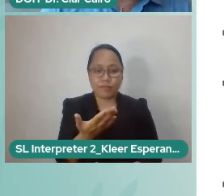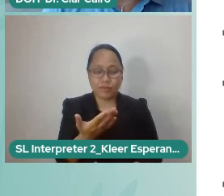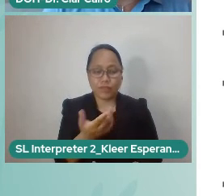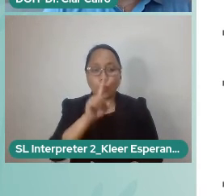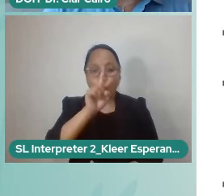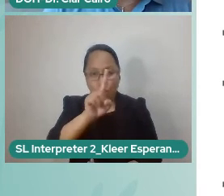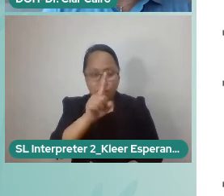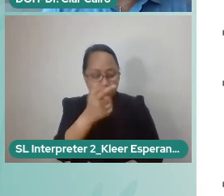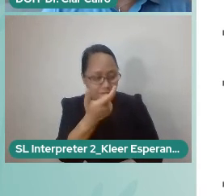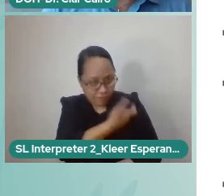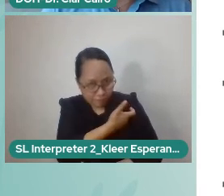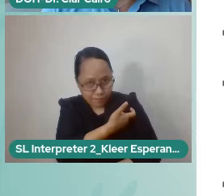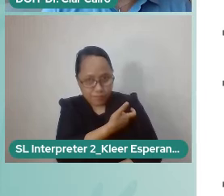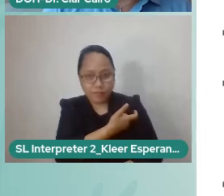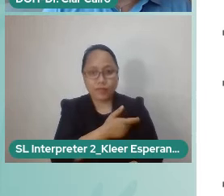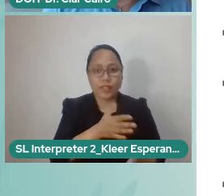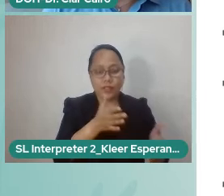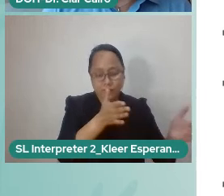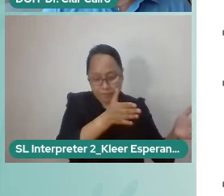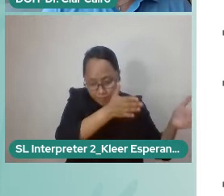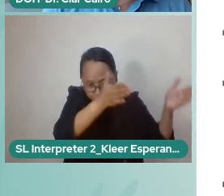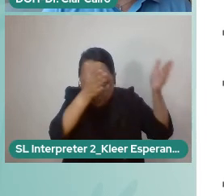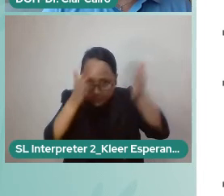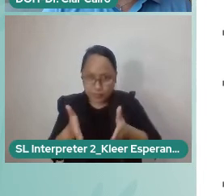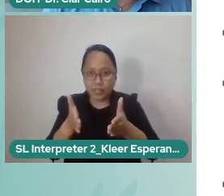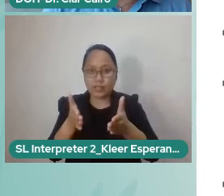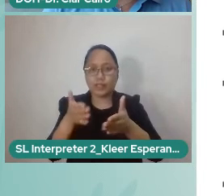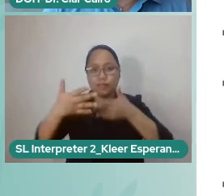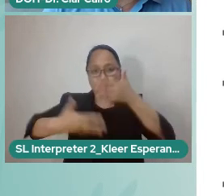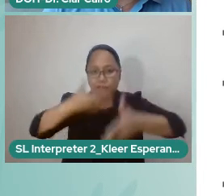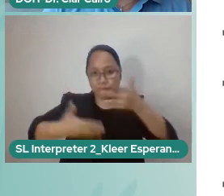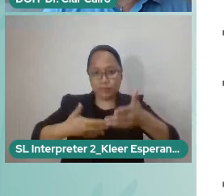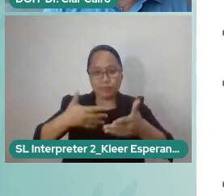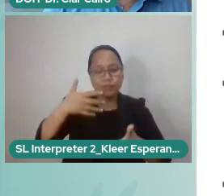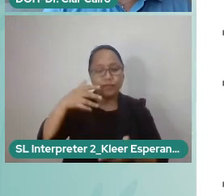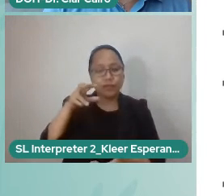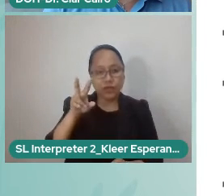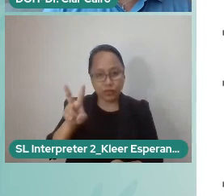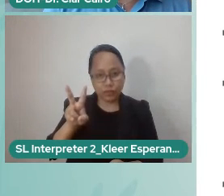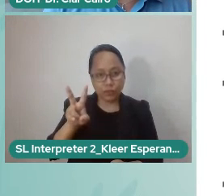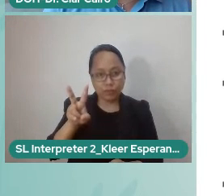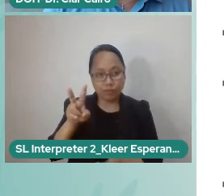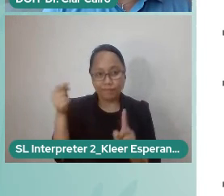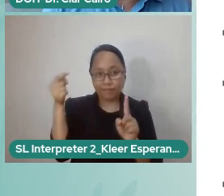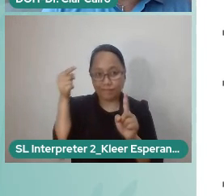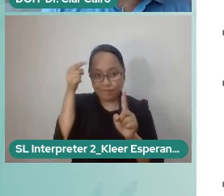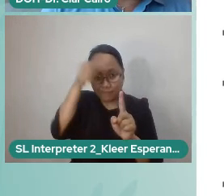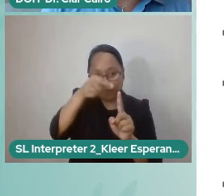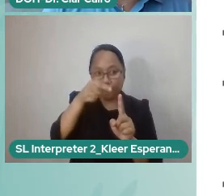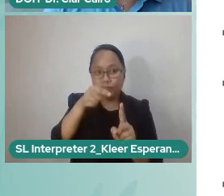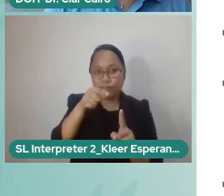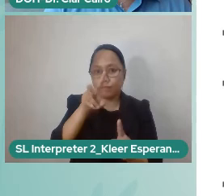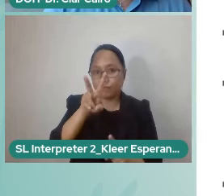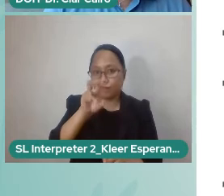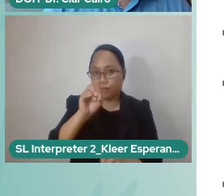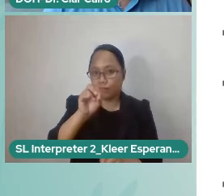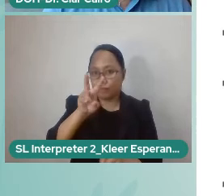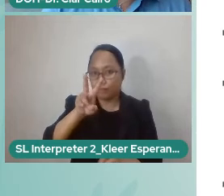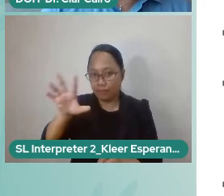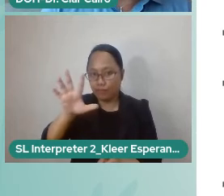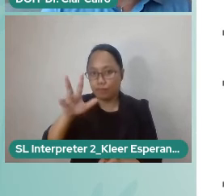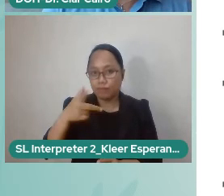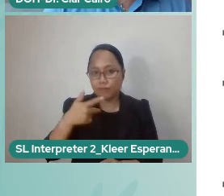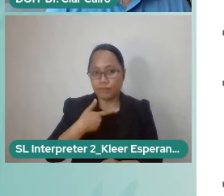going to strengthen our healthy lifestyle program. We termed it as Todo Pito, or the